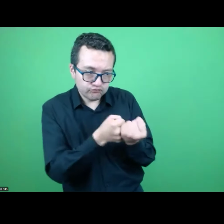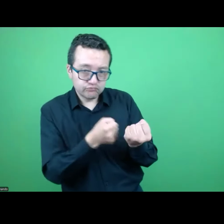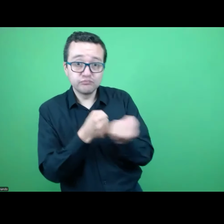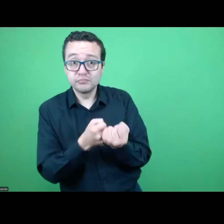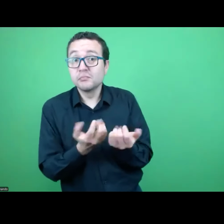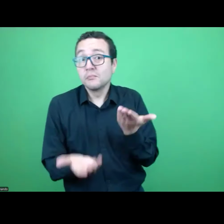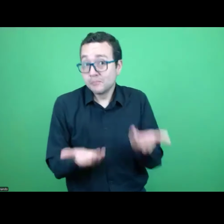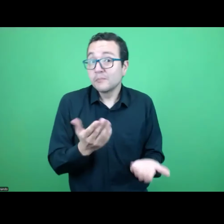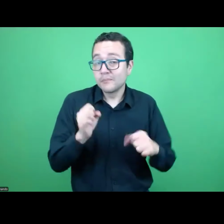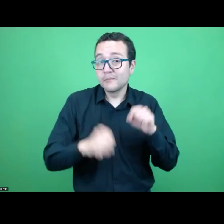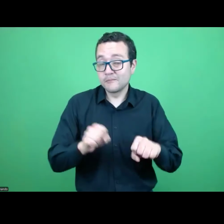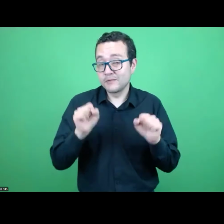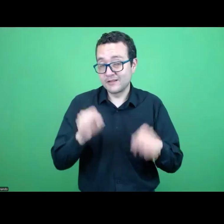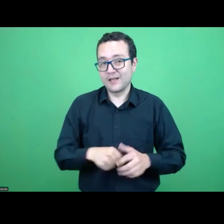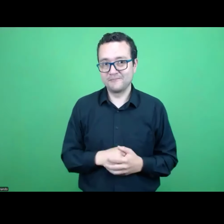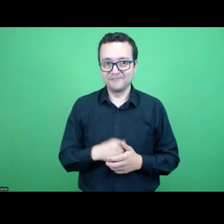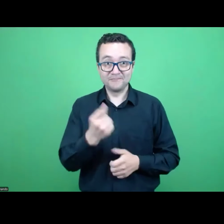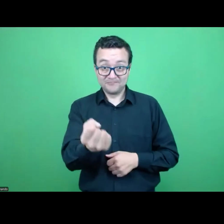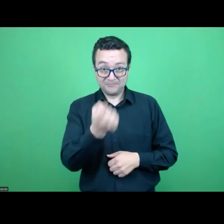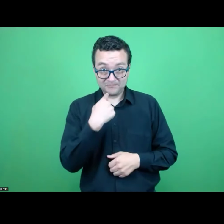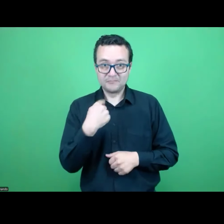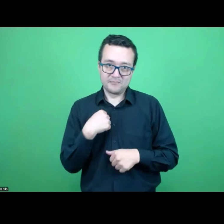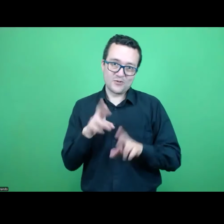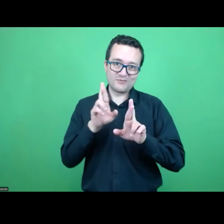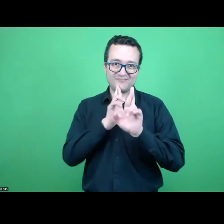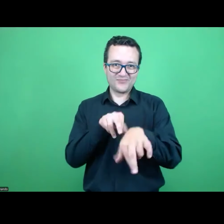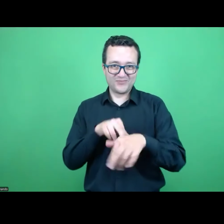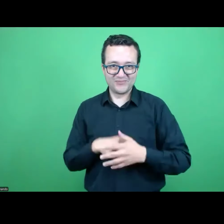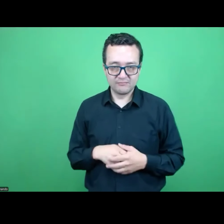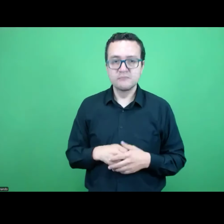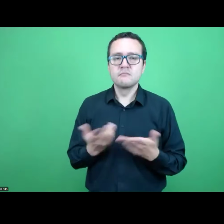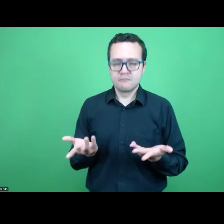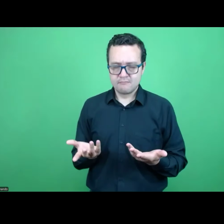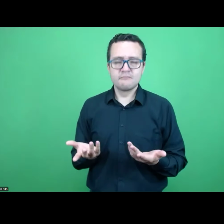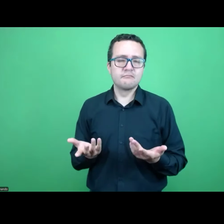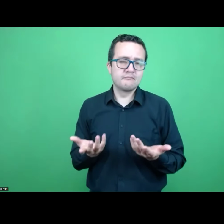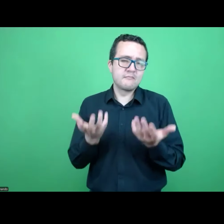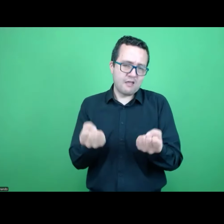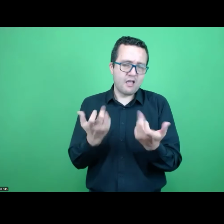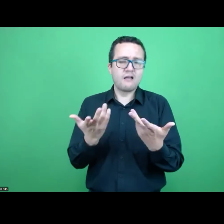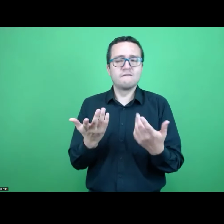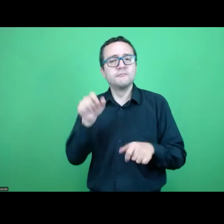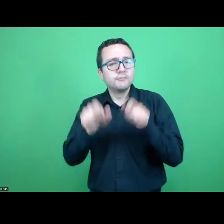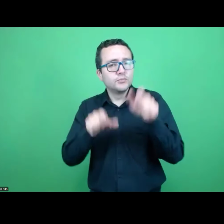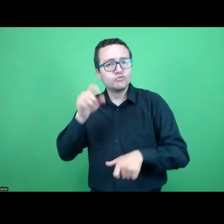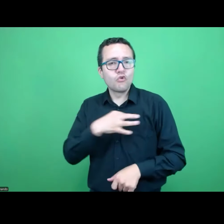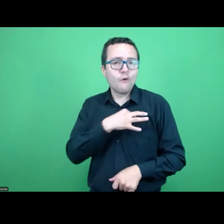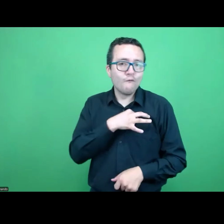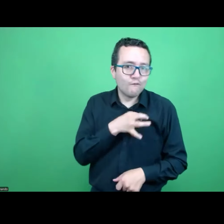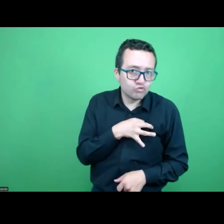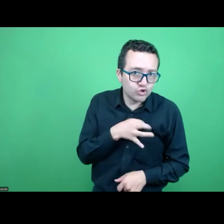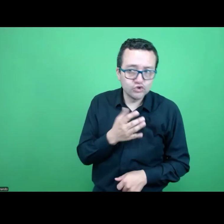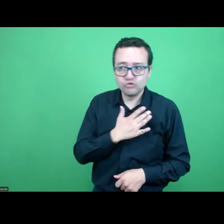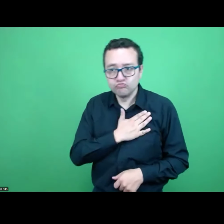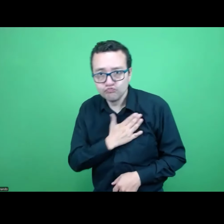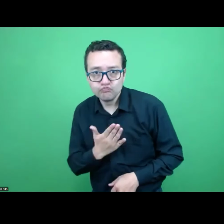voluntary mechanism, which means that we have reporting every year, and we call for all those